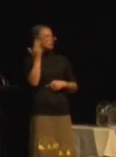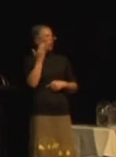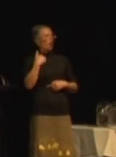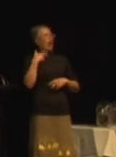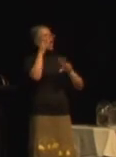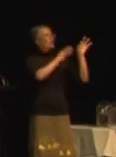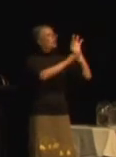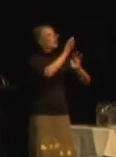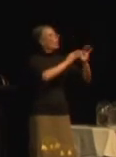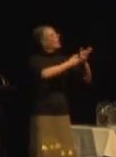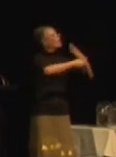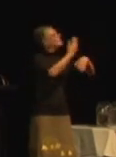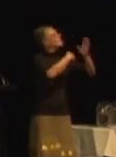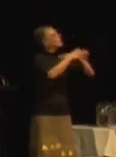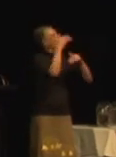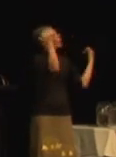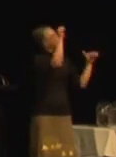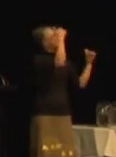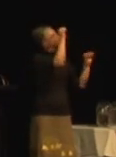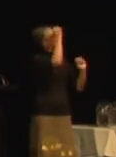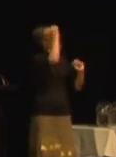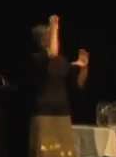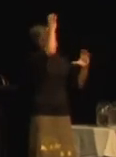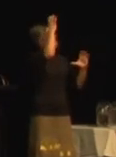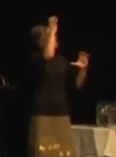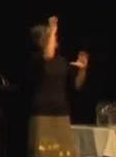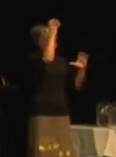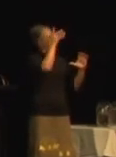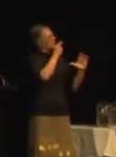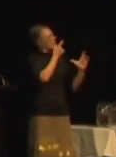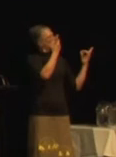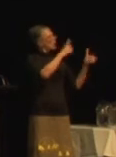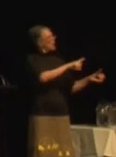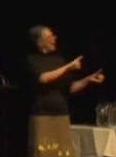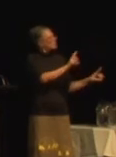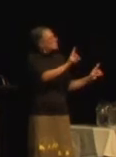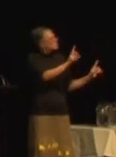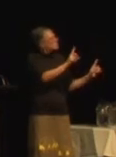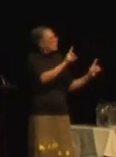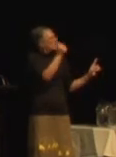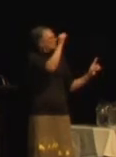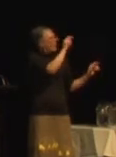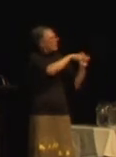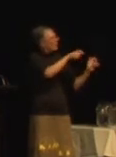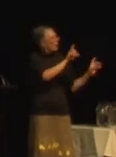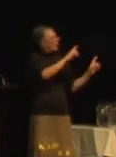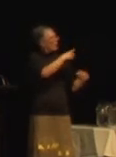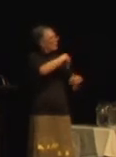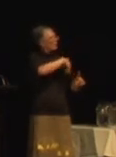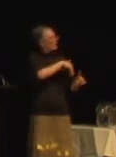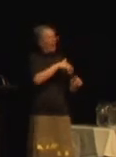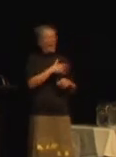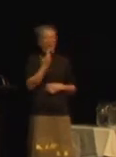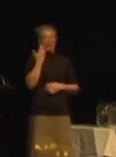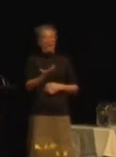and I Googled historical geniuses to WhatsApp her a celebrity picture of a group of smart people. In the Google image results, we get